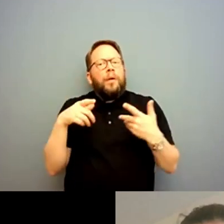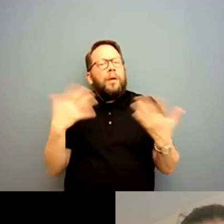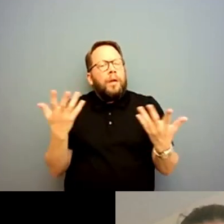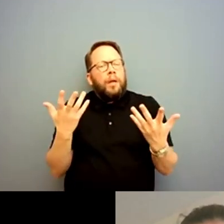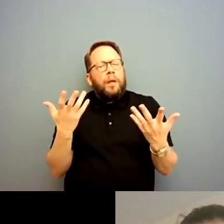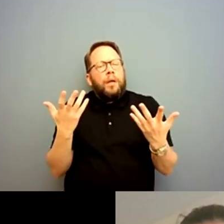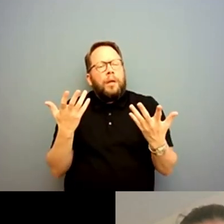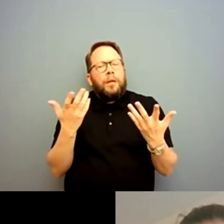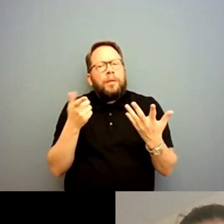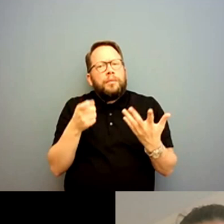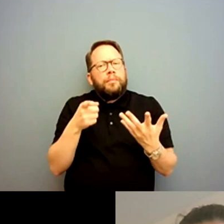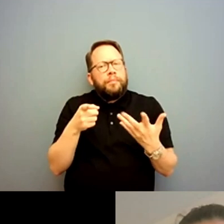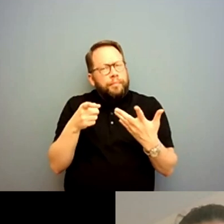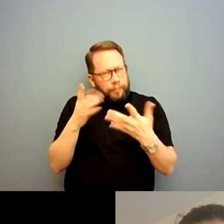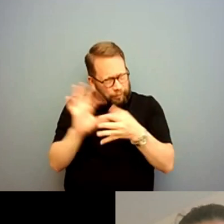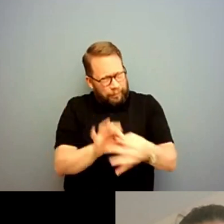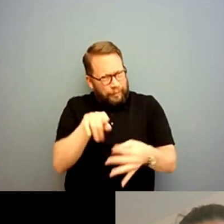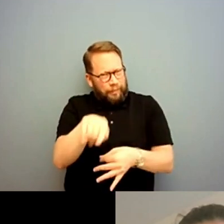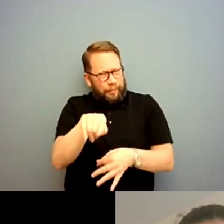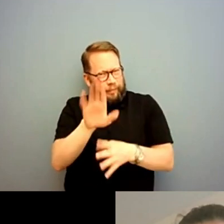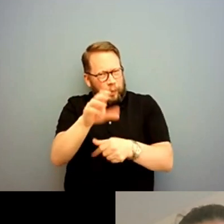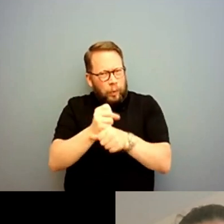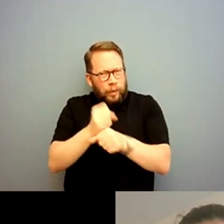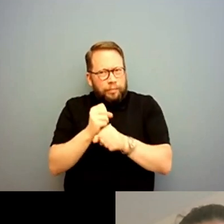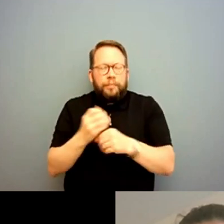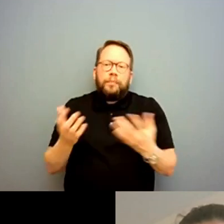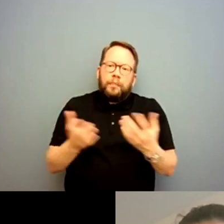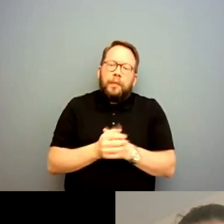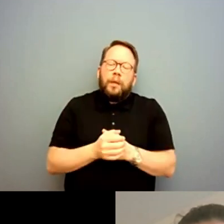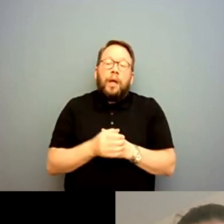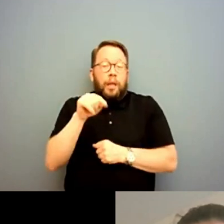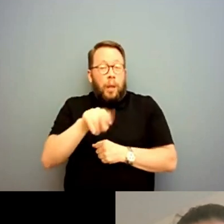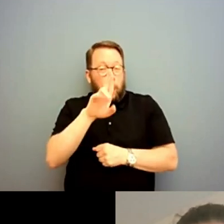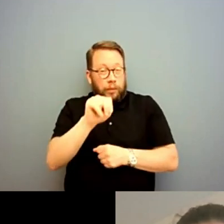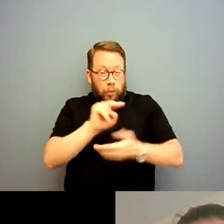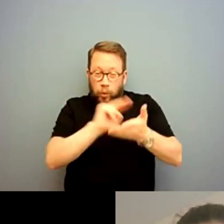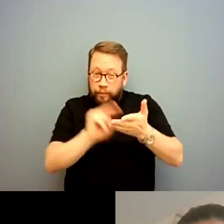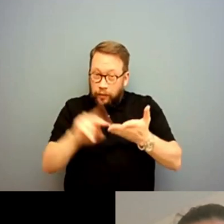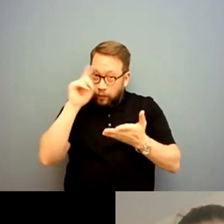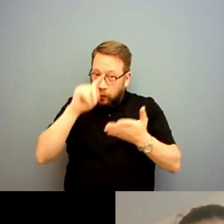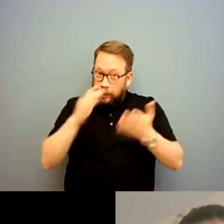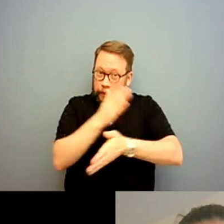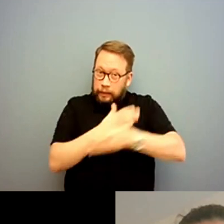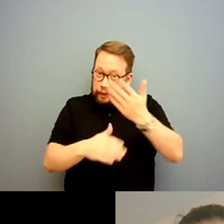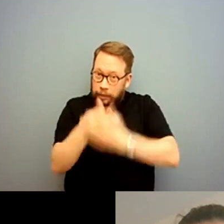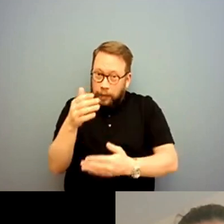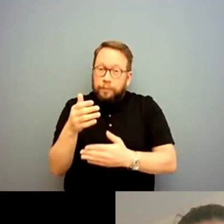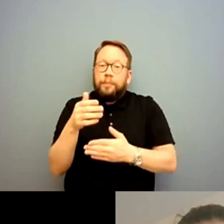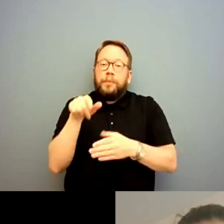Convention. but others have taken their cue from that, and